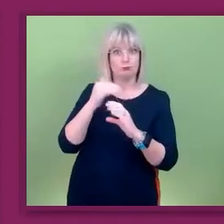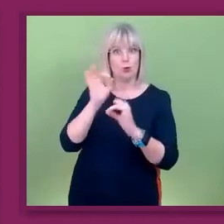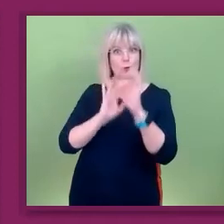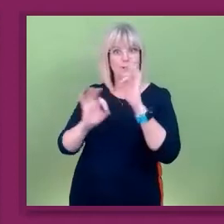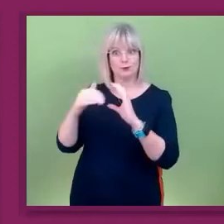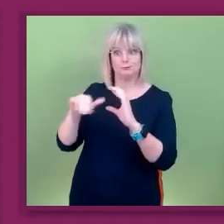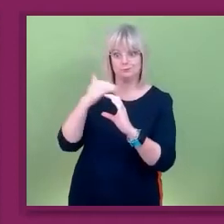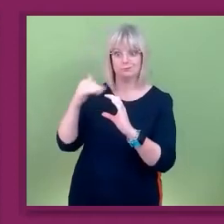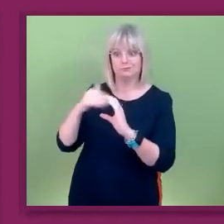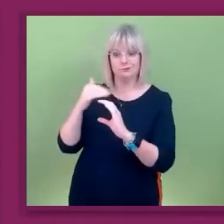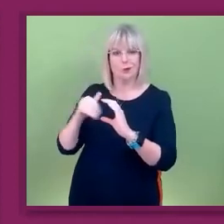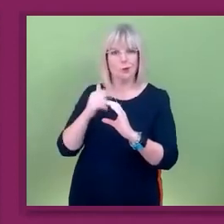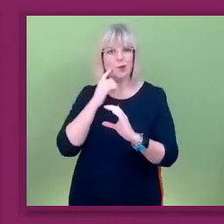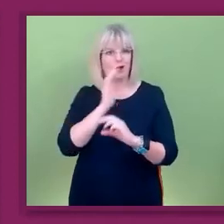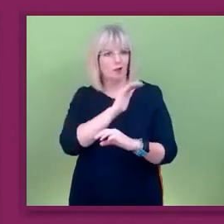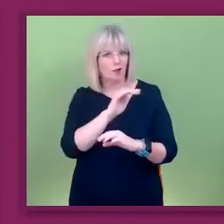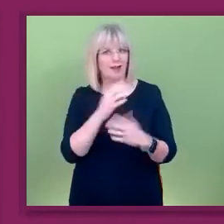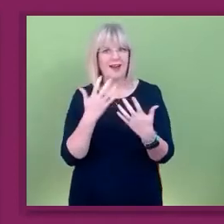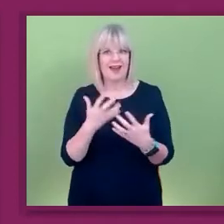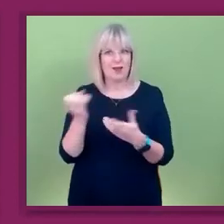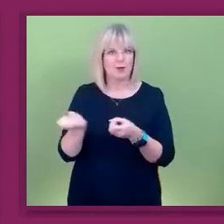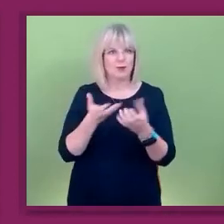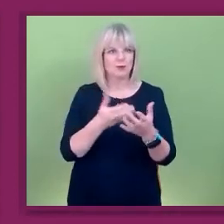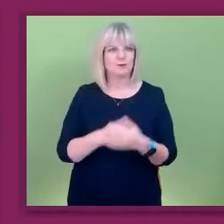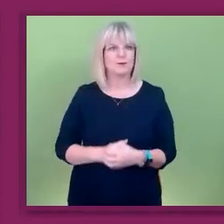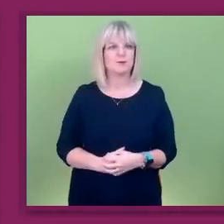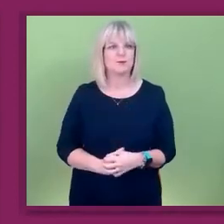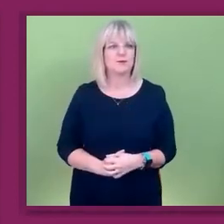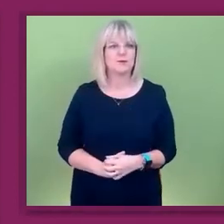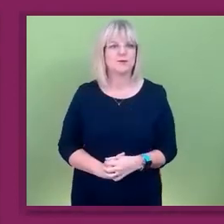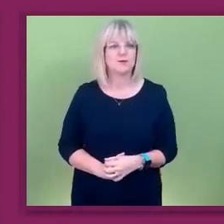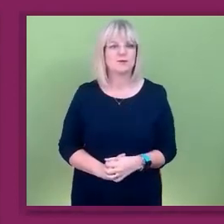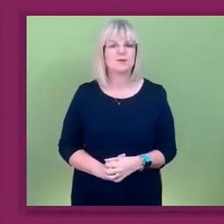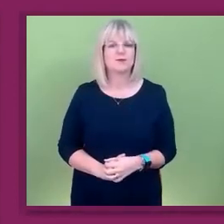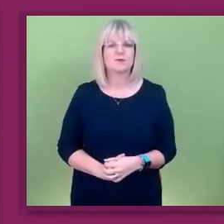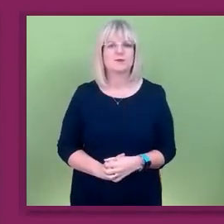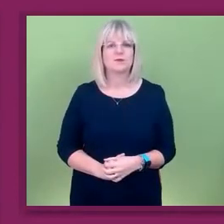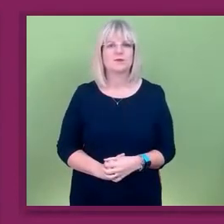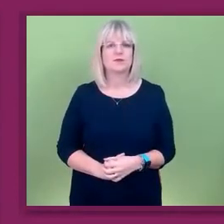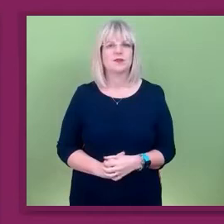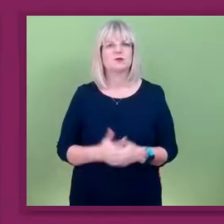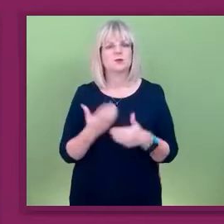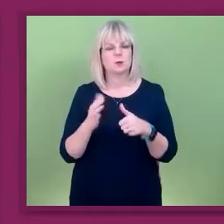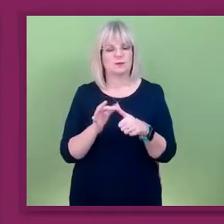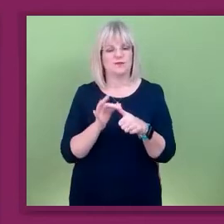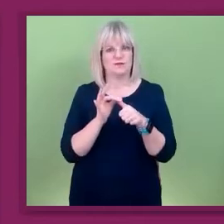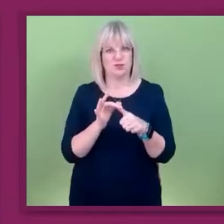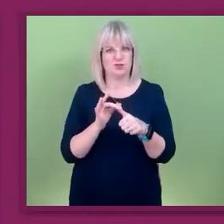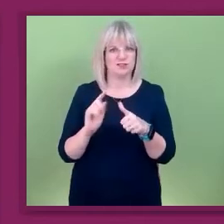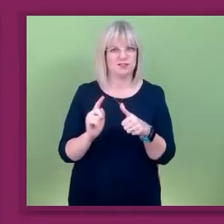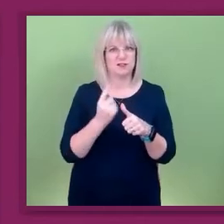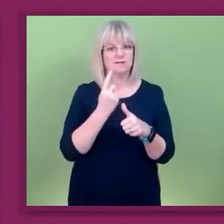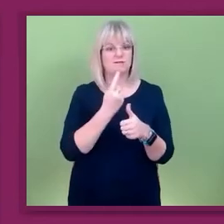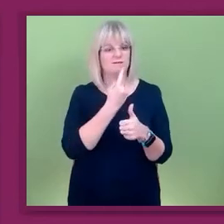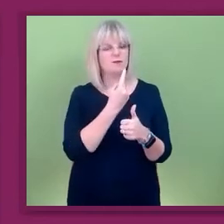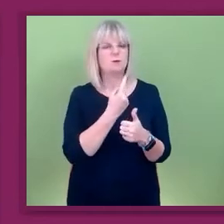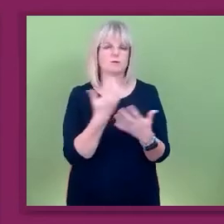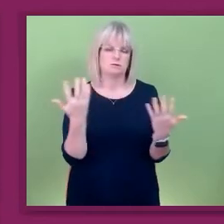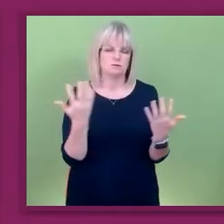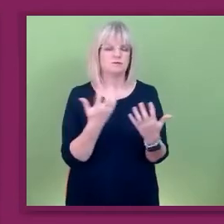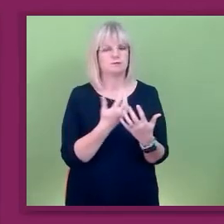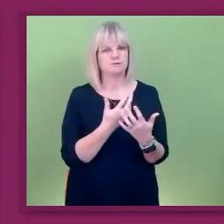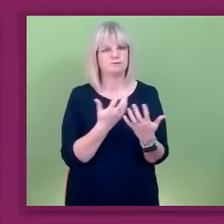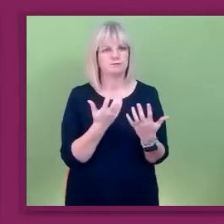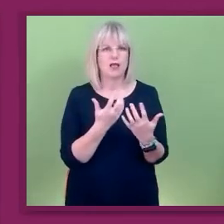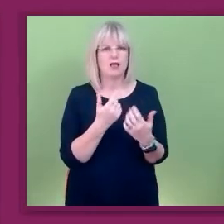now. To kick off, the first question is for each panelist, but I'm going to put the question